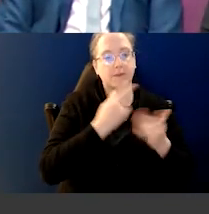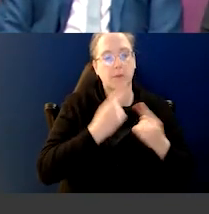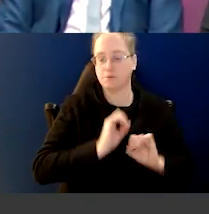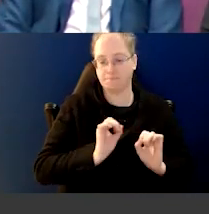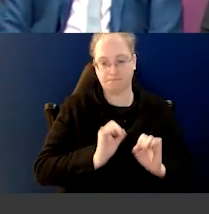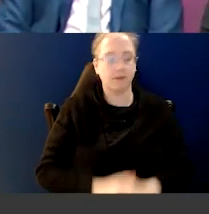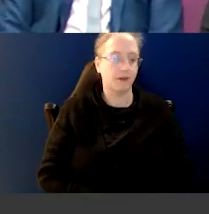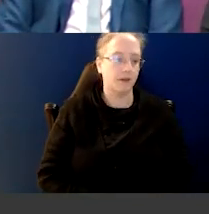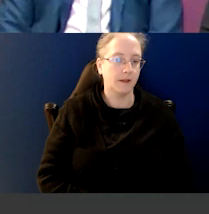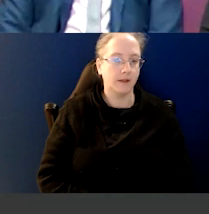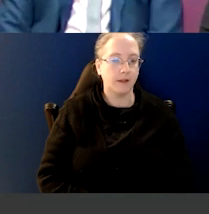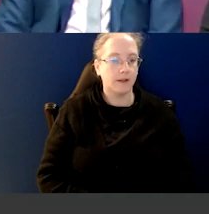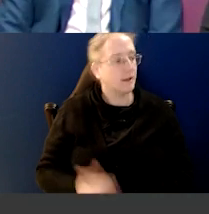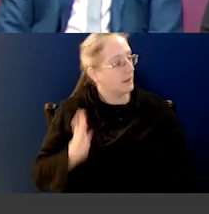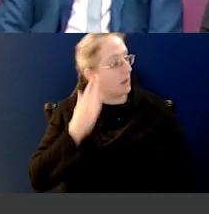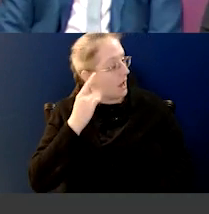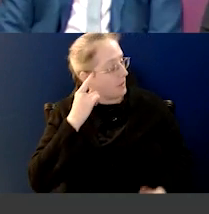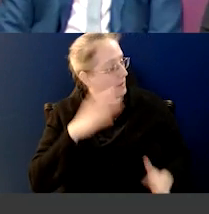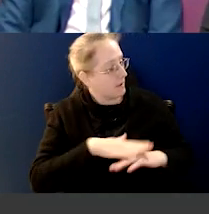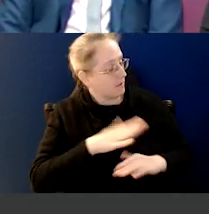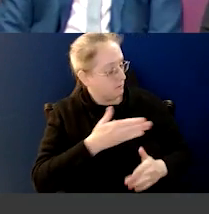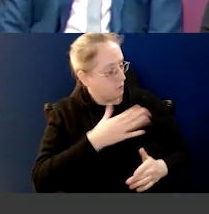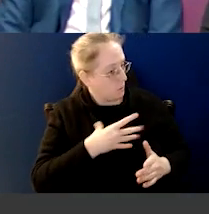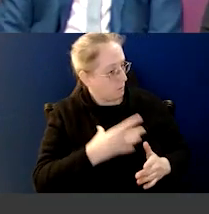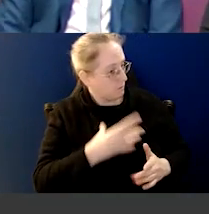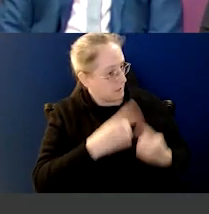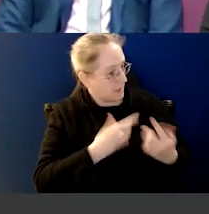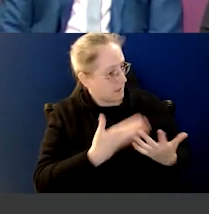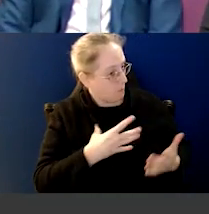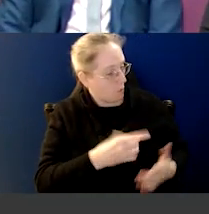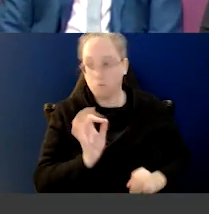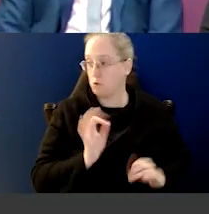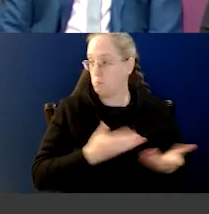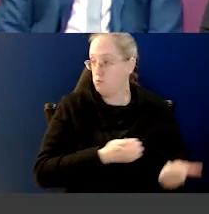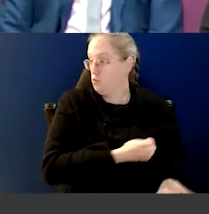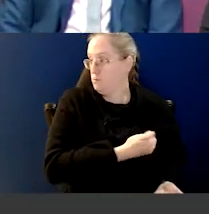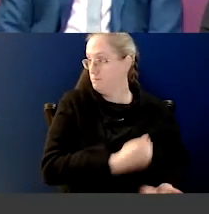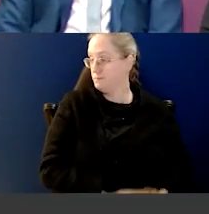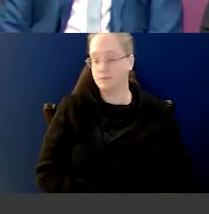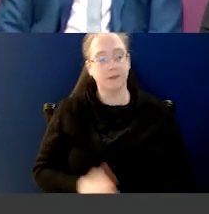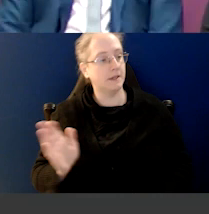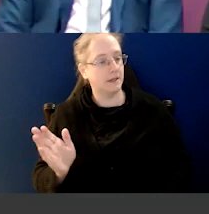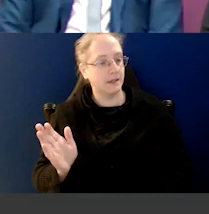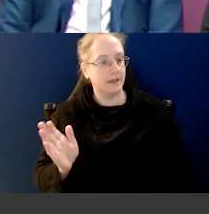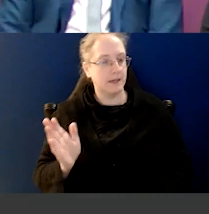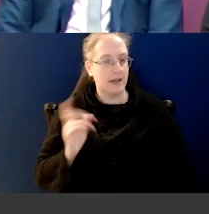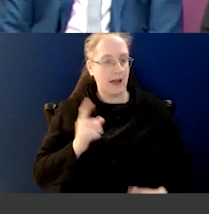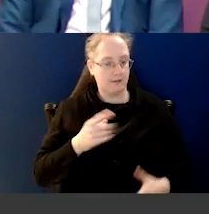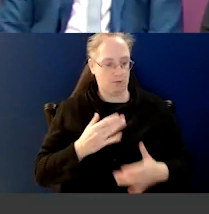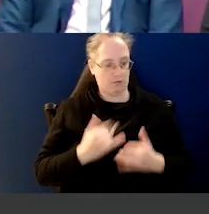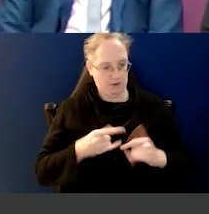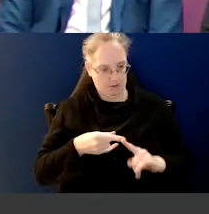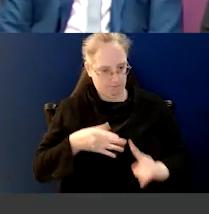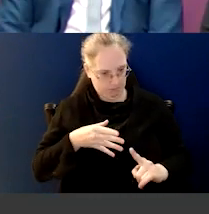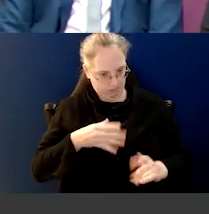I think that's just about covered. Stacey, anything more to say on that? No, I think that's great. We've got some very sharp questions here now.